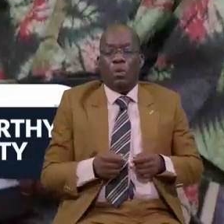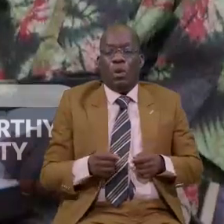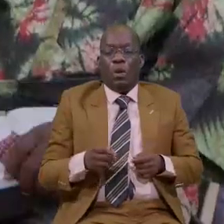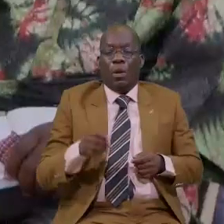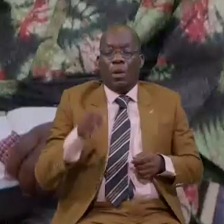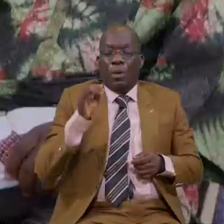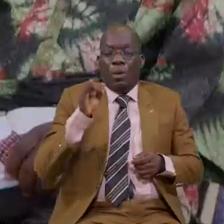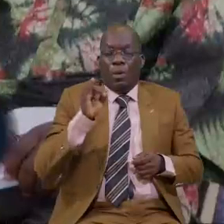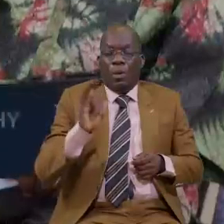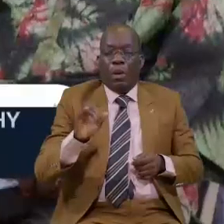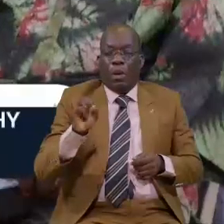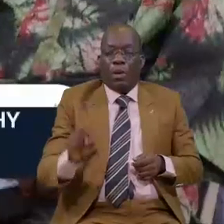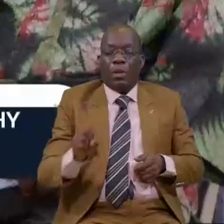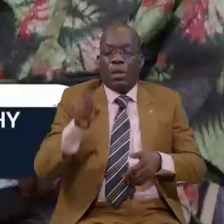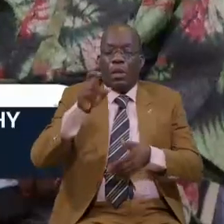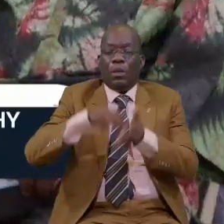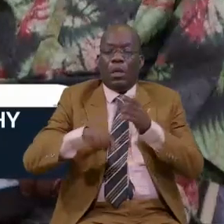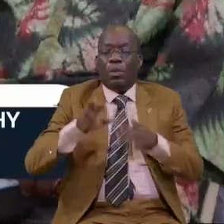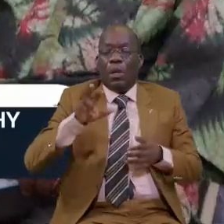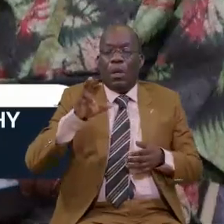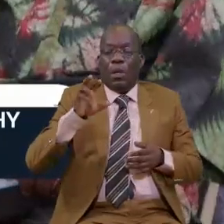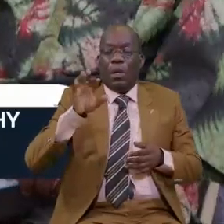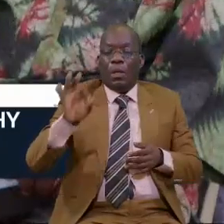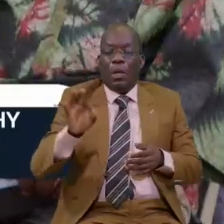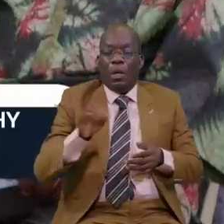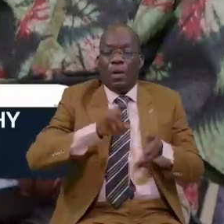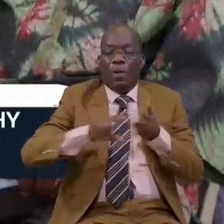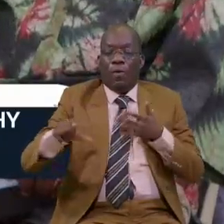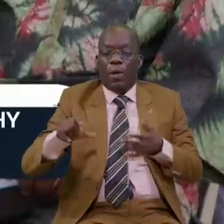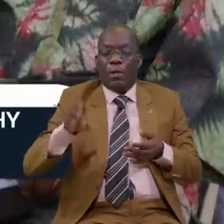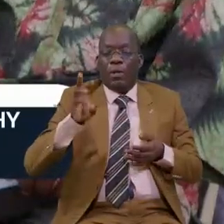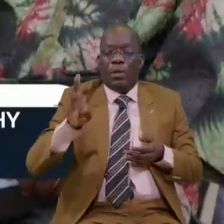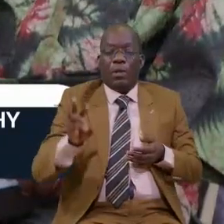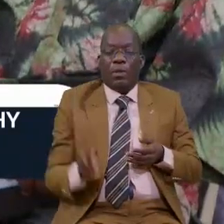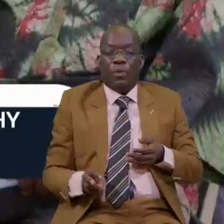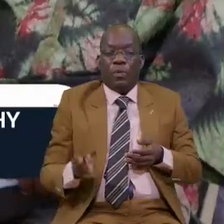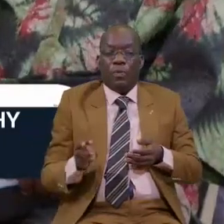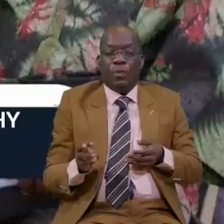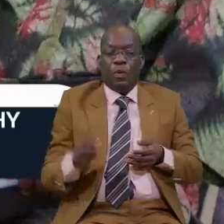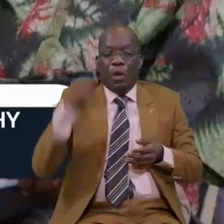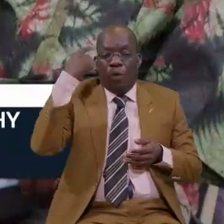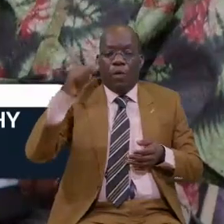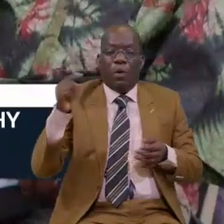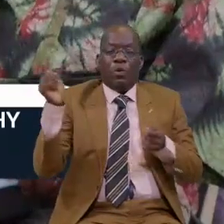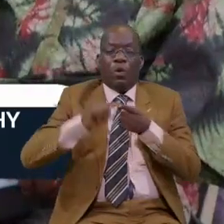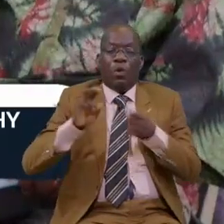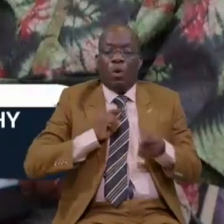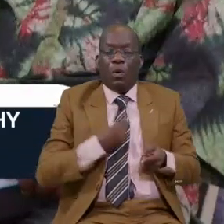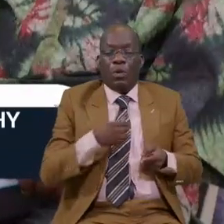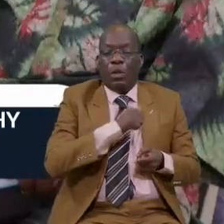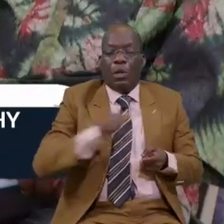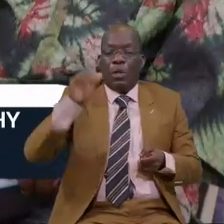chapter 9, we're looking at verse 6. It says, for unto us a child is born